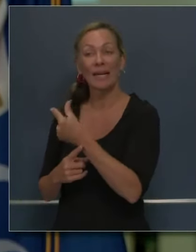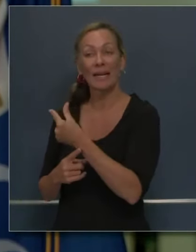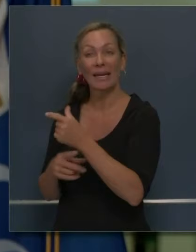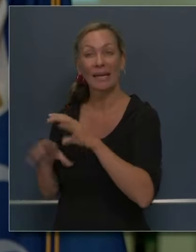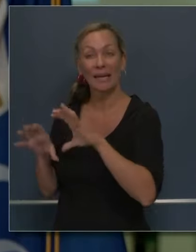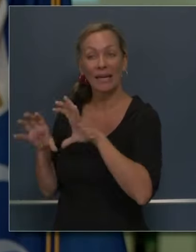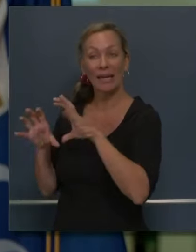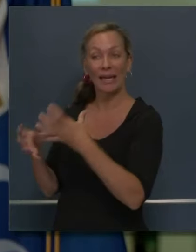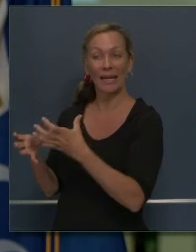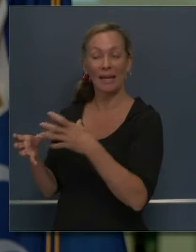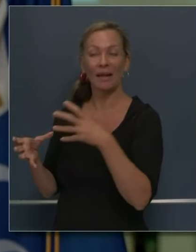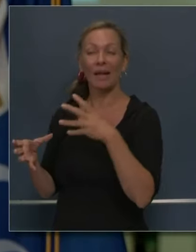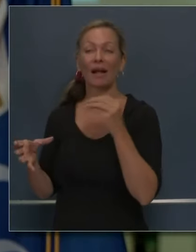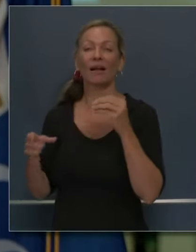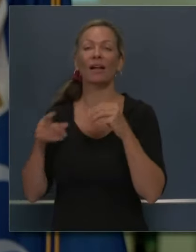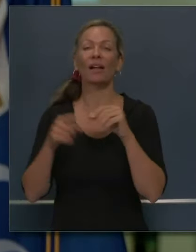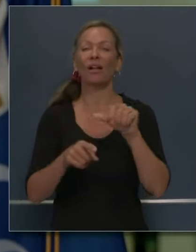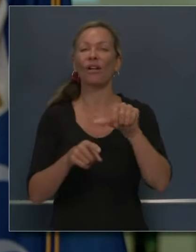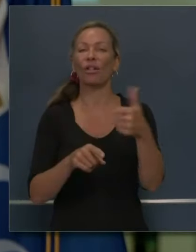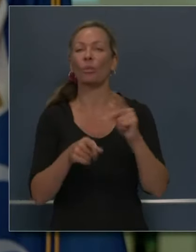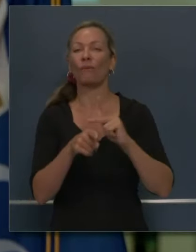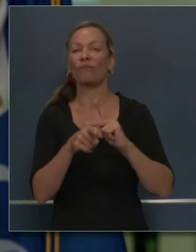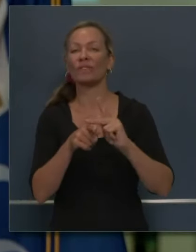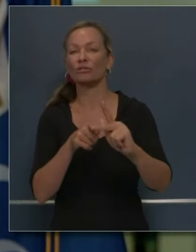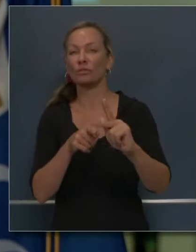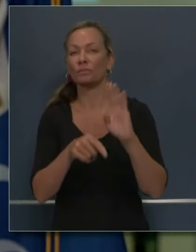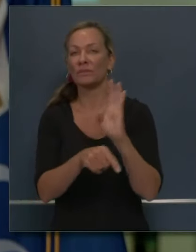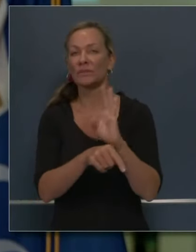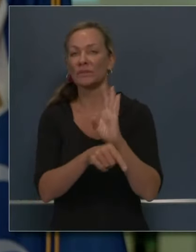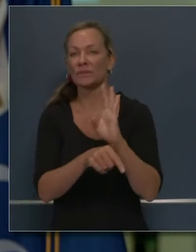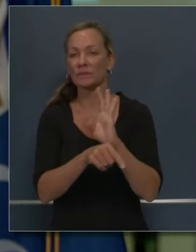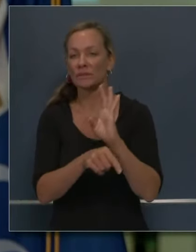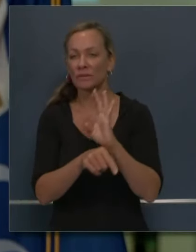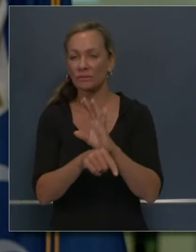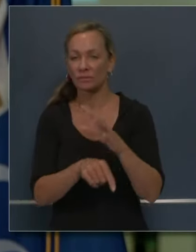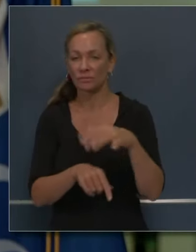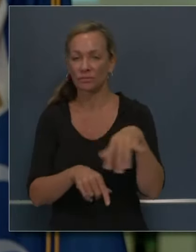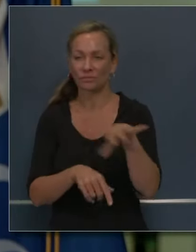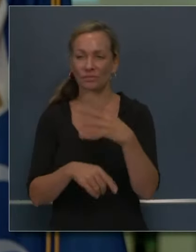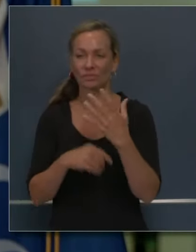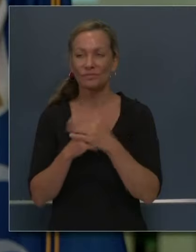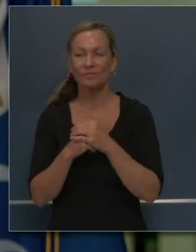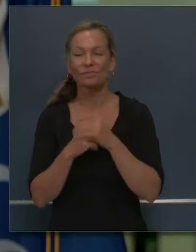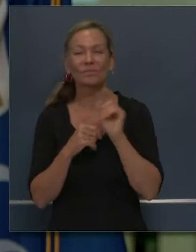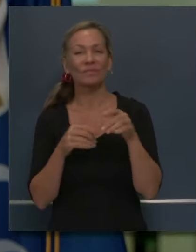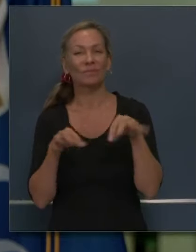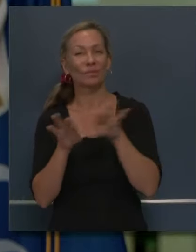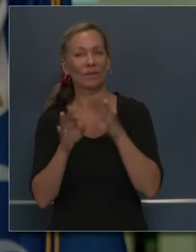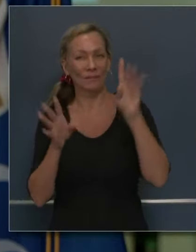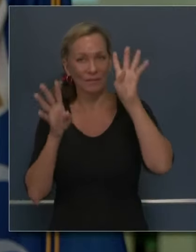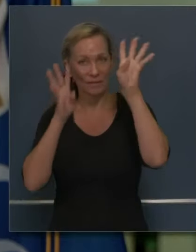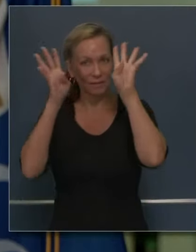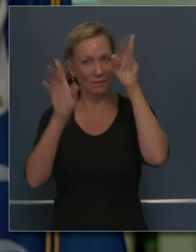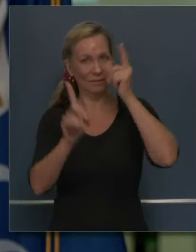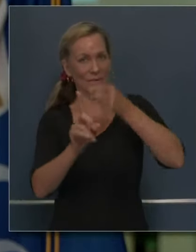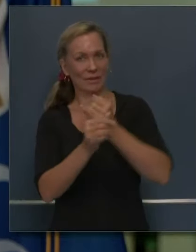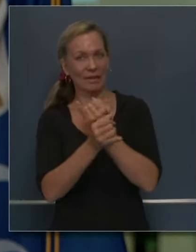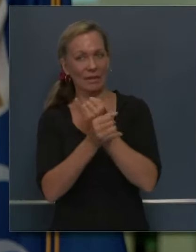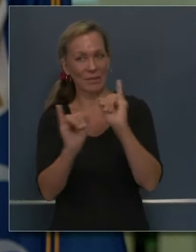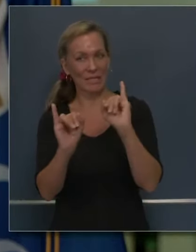always that our innovative spirit is foundational in terms of our fate and future in this state, and that must be